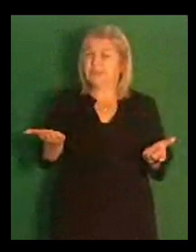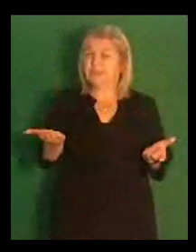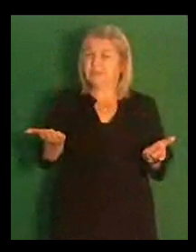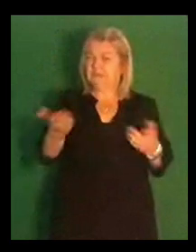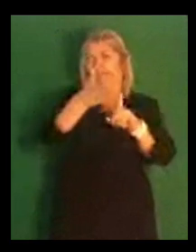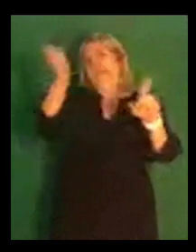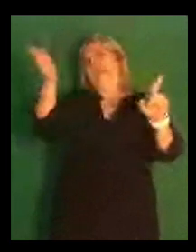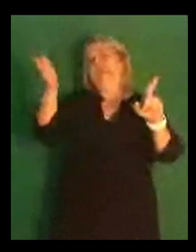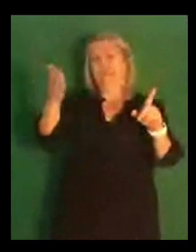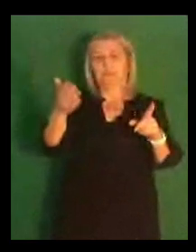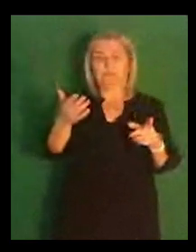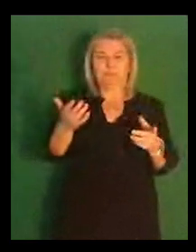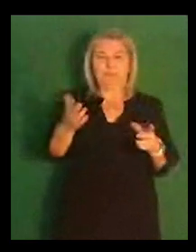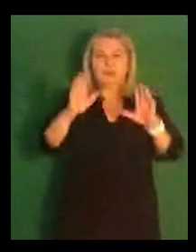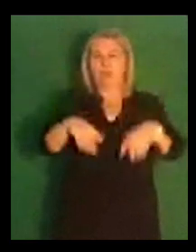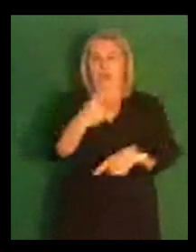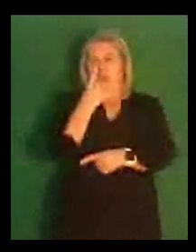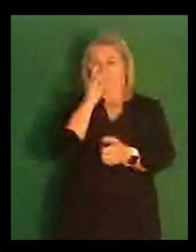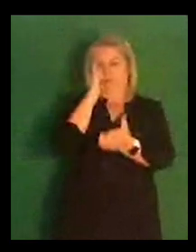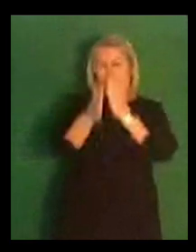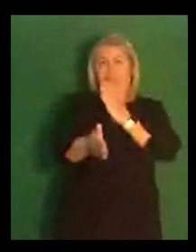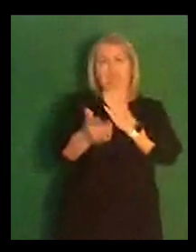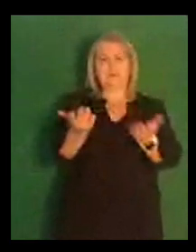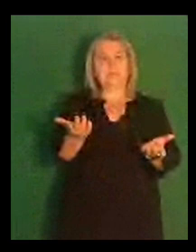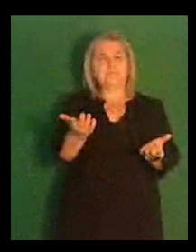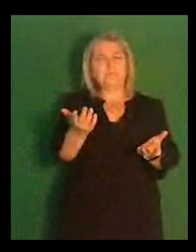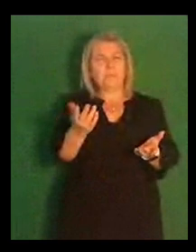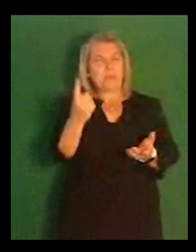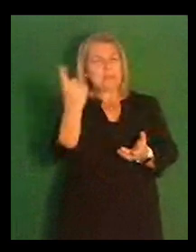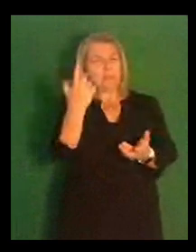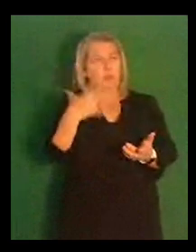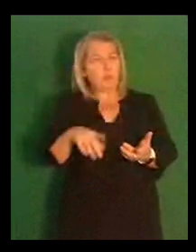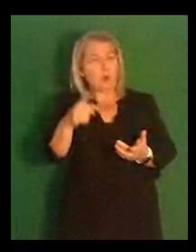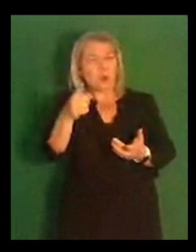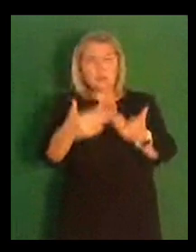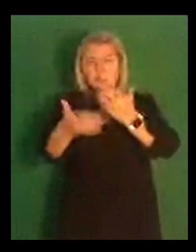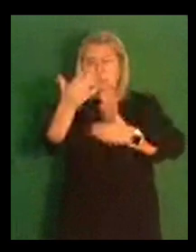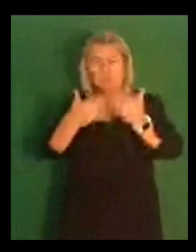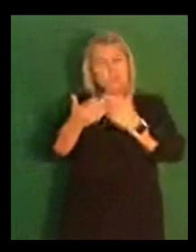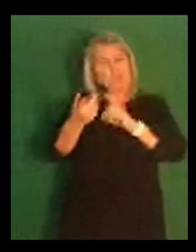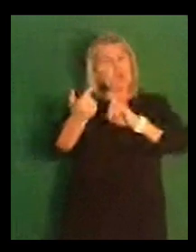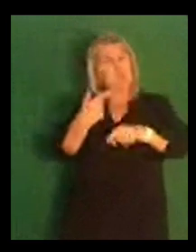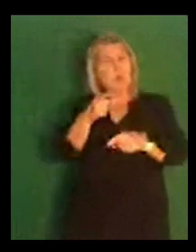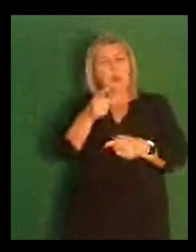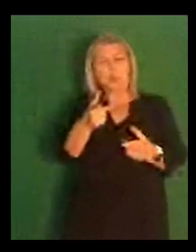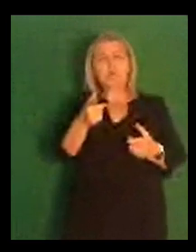other topic. But does anyone want to come in and interpret sustainability however way you like, whether it's to do with environmental